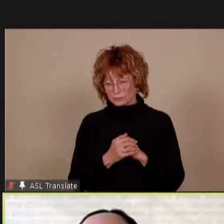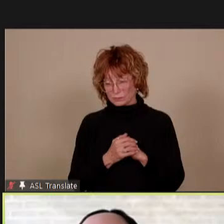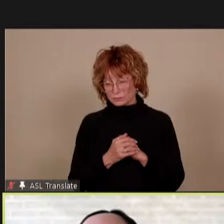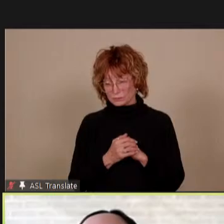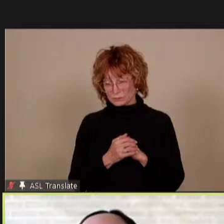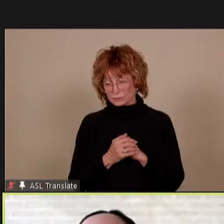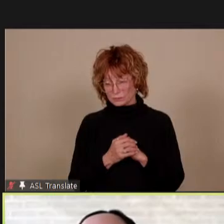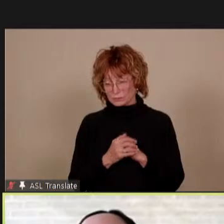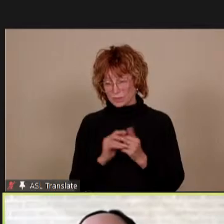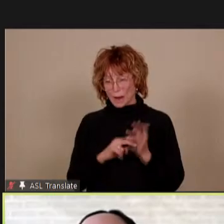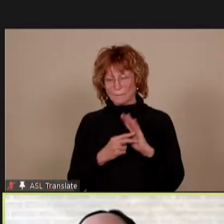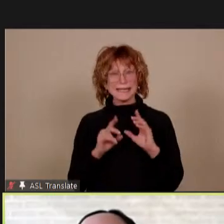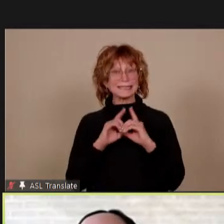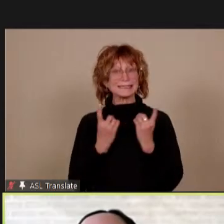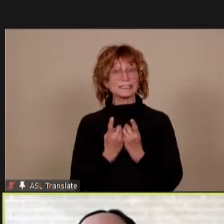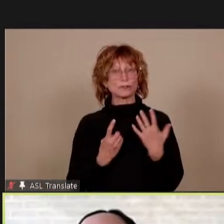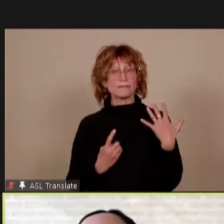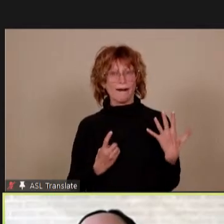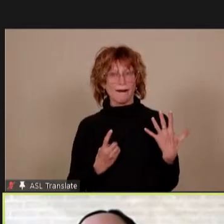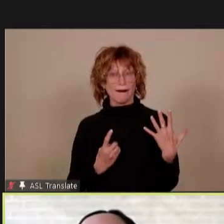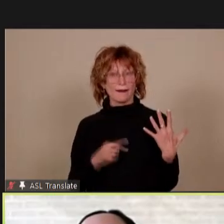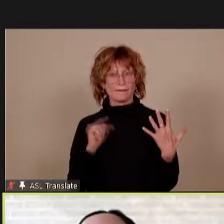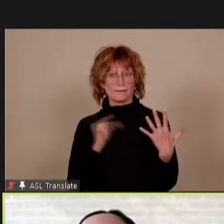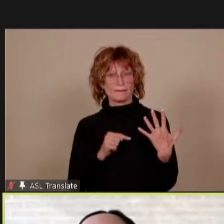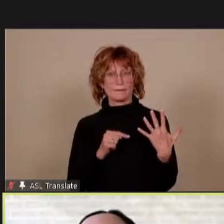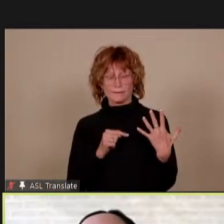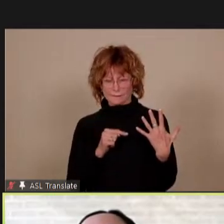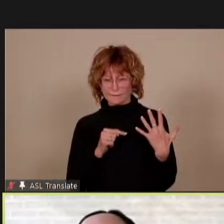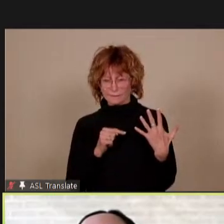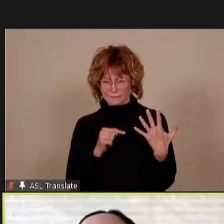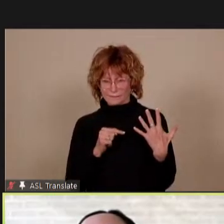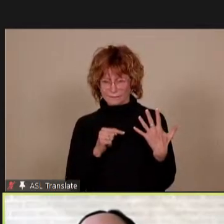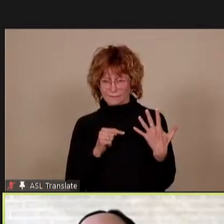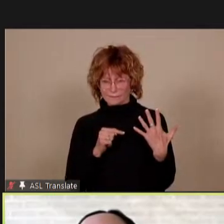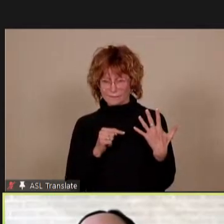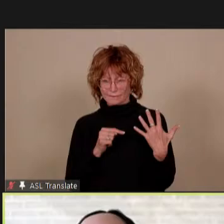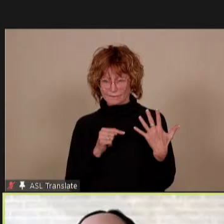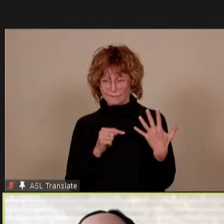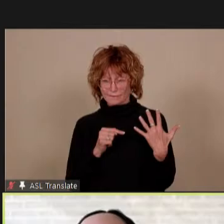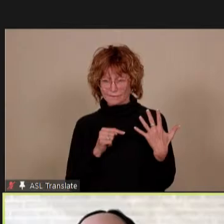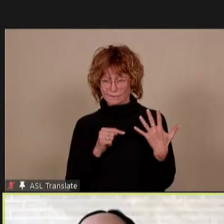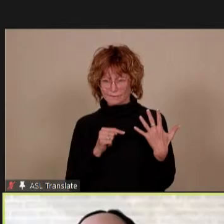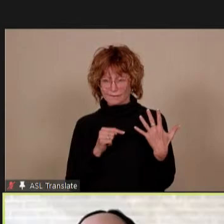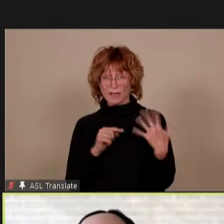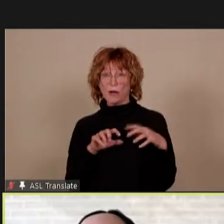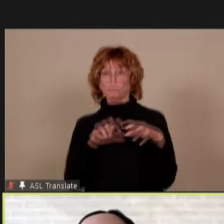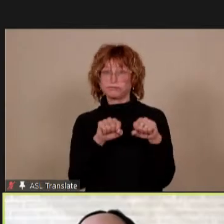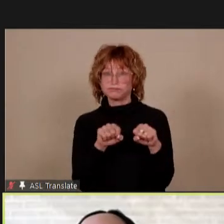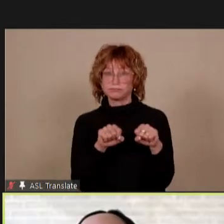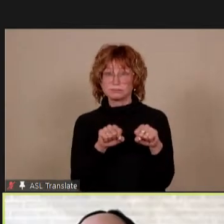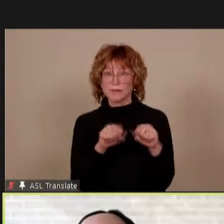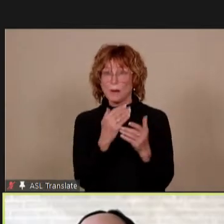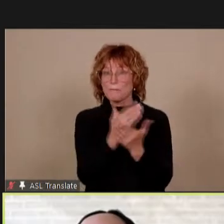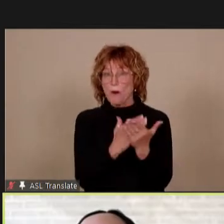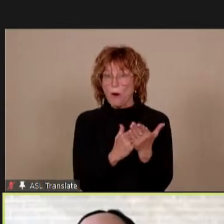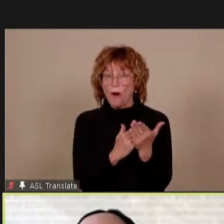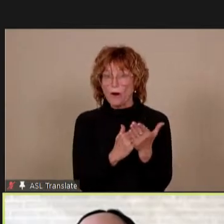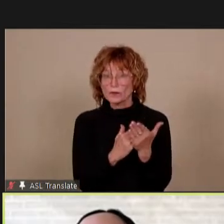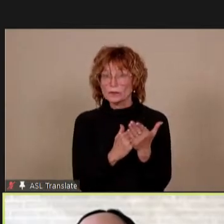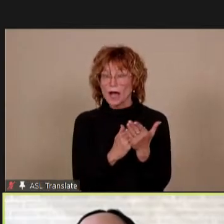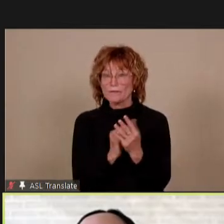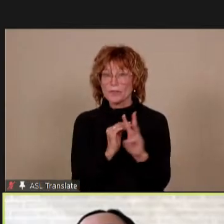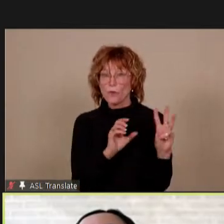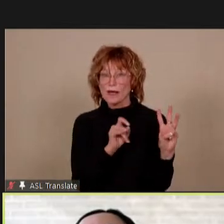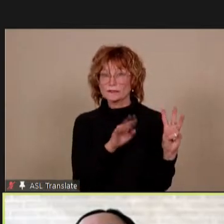And that means that District 5 actually takes over a portion of the west